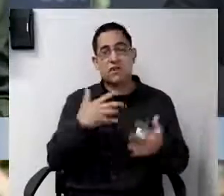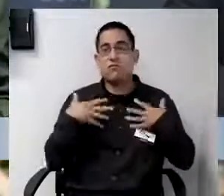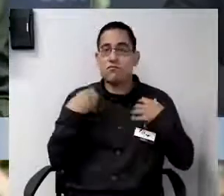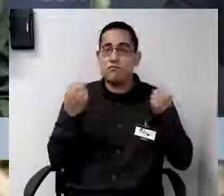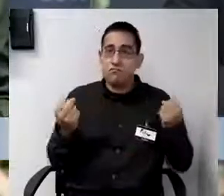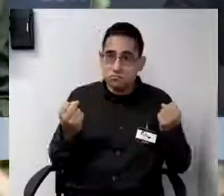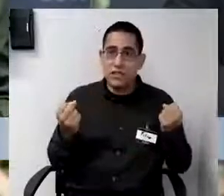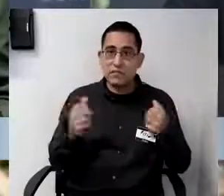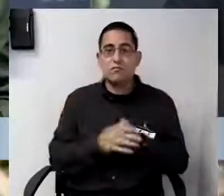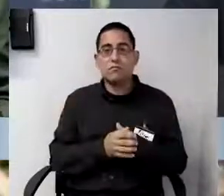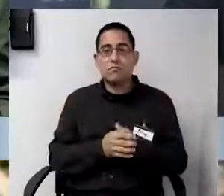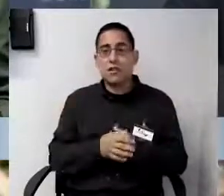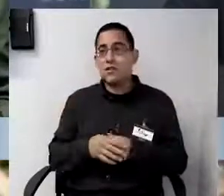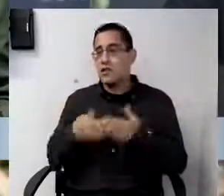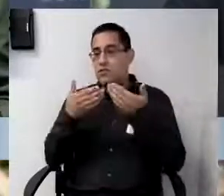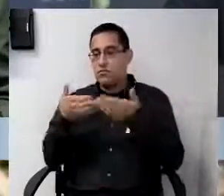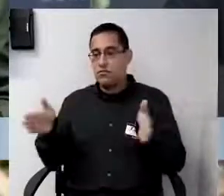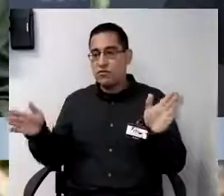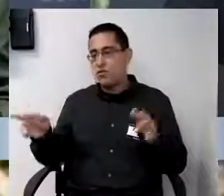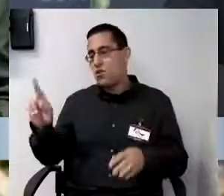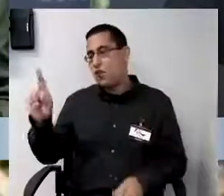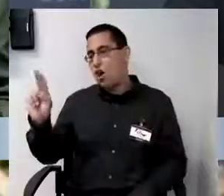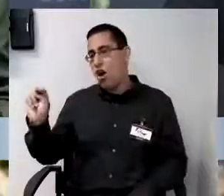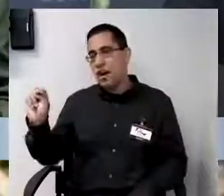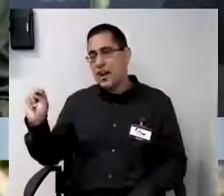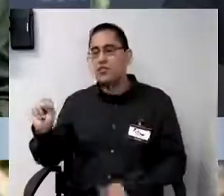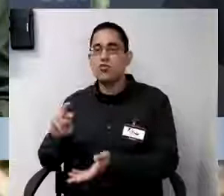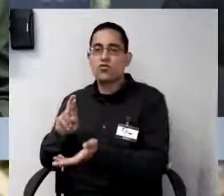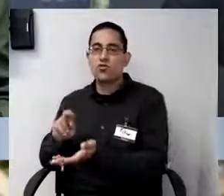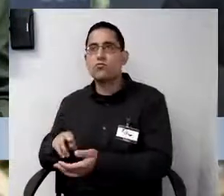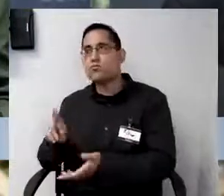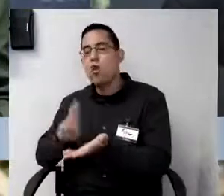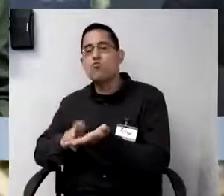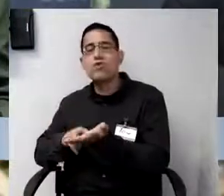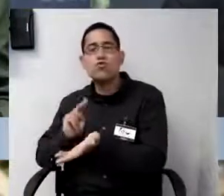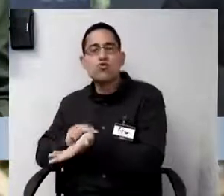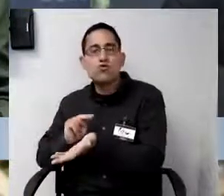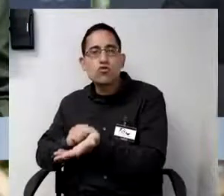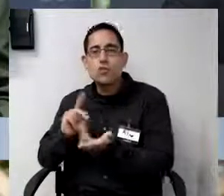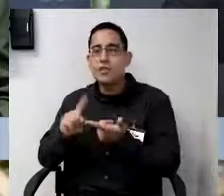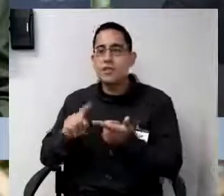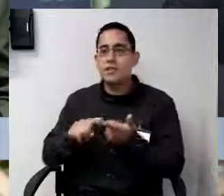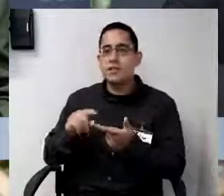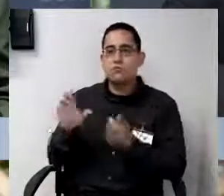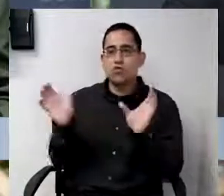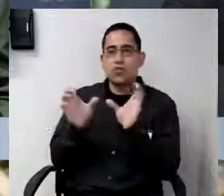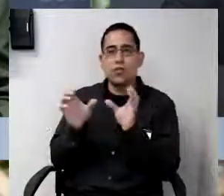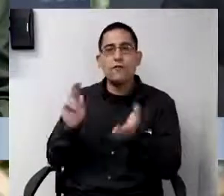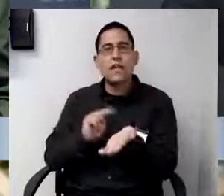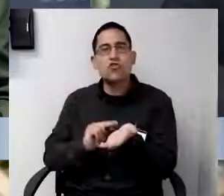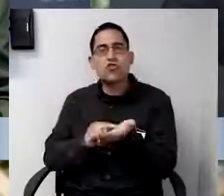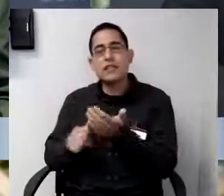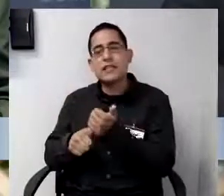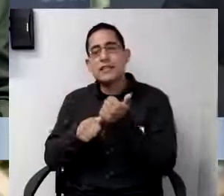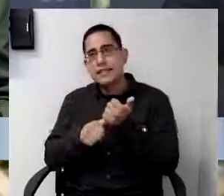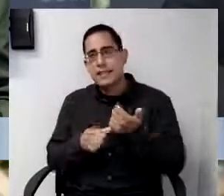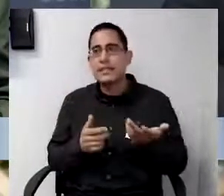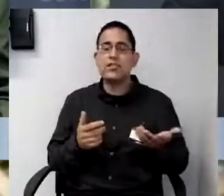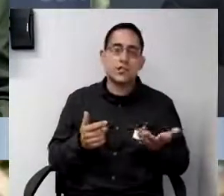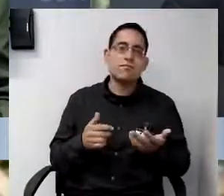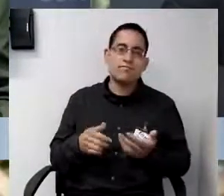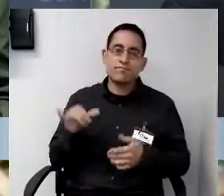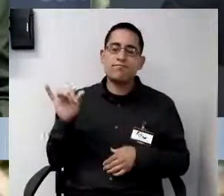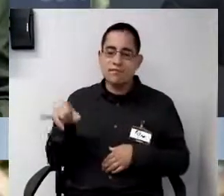them are RNs, LVNs, certified nursing assistants, and we have 2 of our employees that are